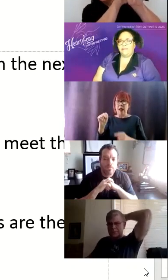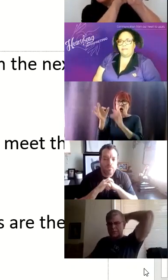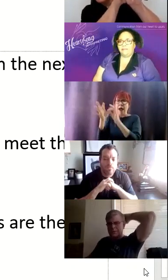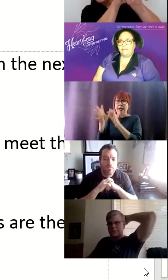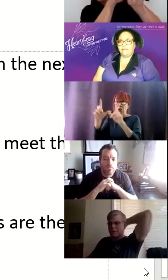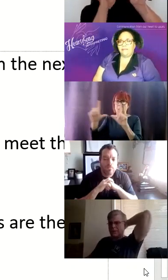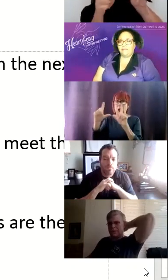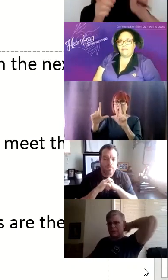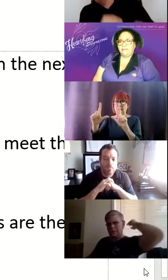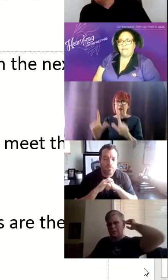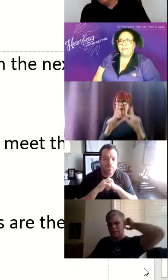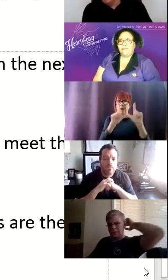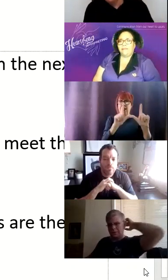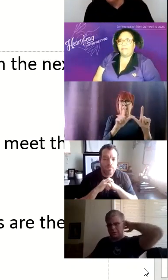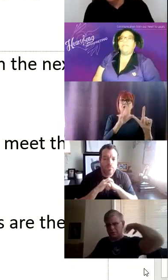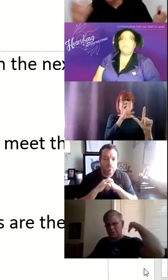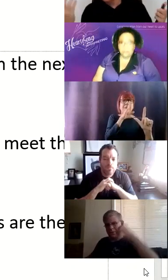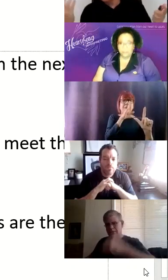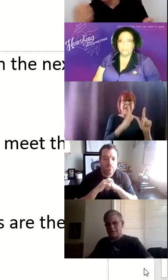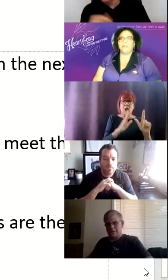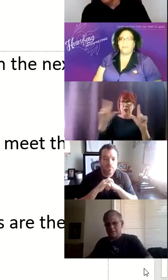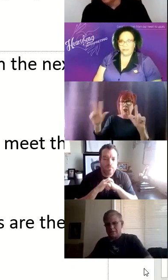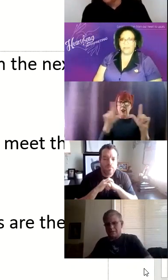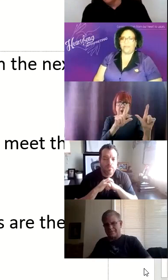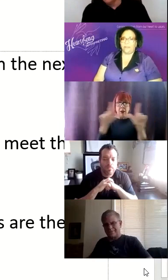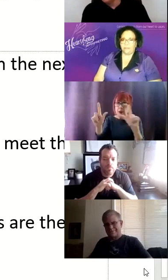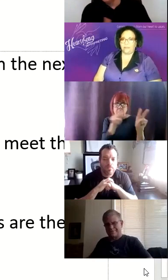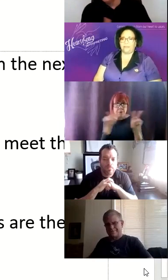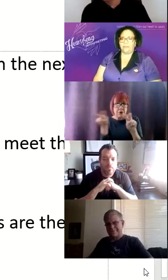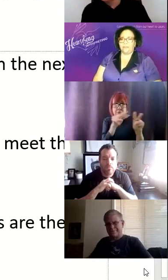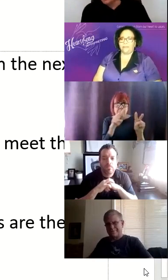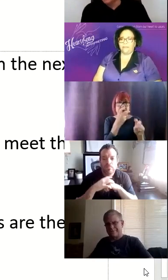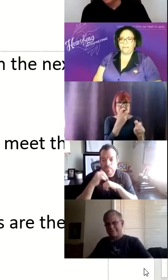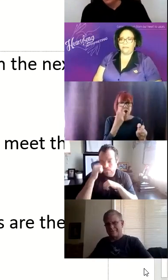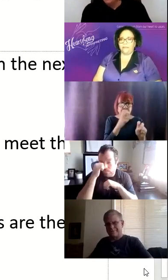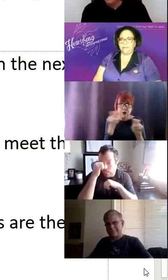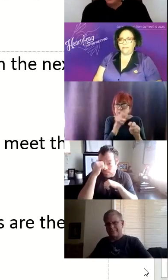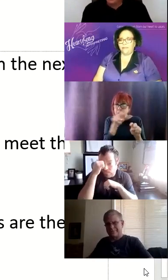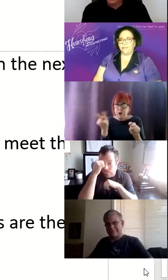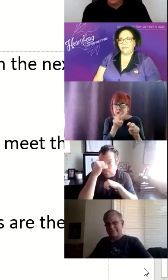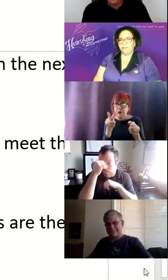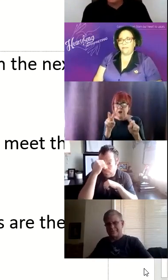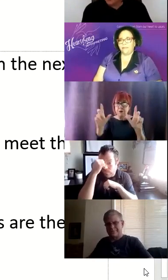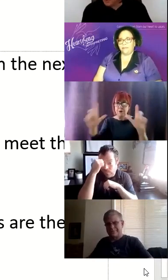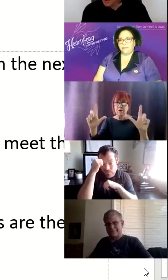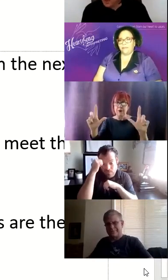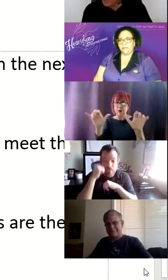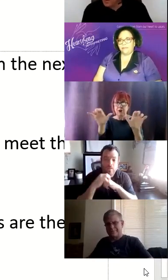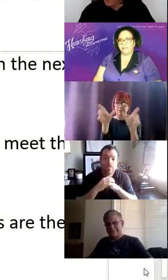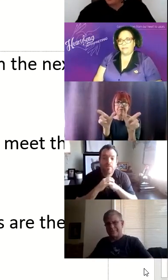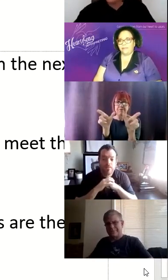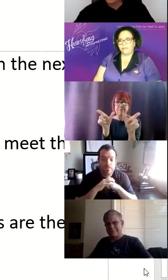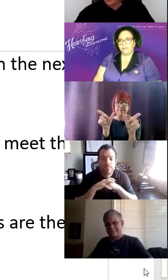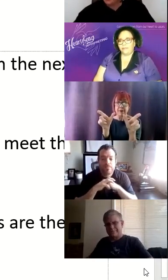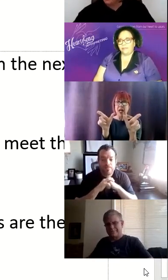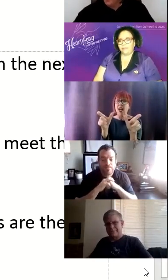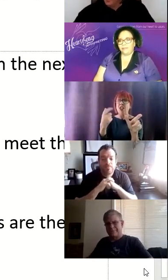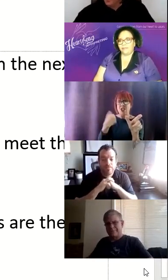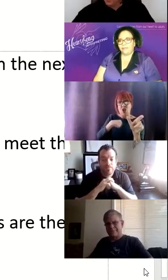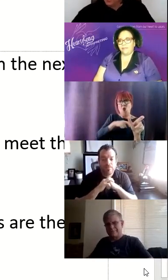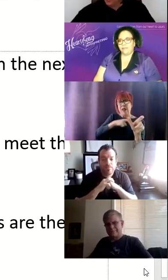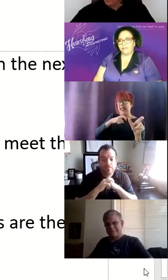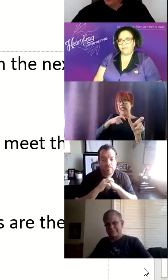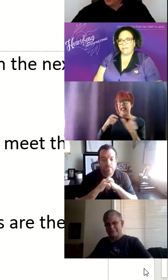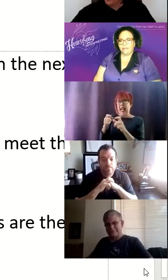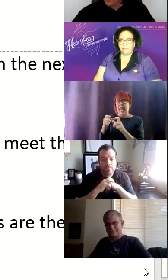person's lips and refer back to the interpreter. And so we do have this diverse need within the deaf community. And I think pinning